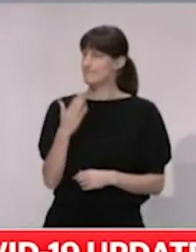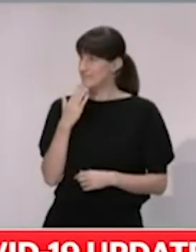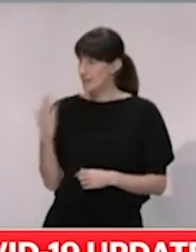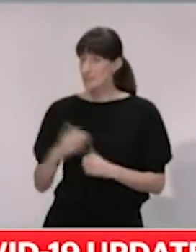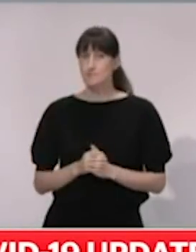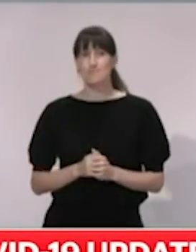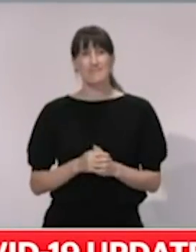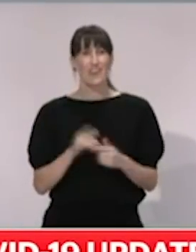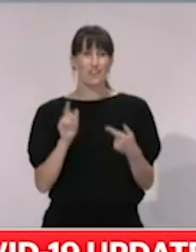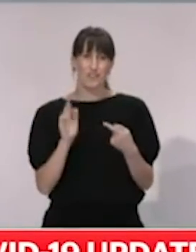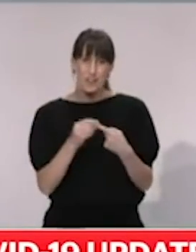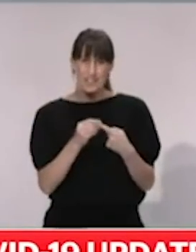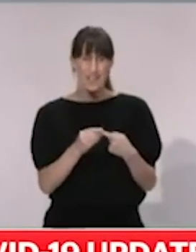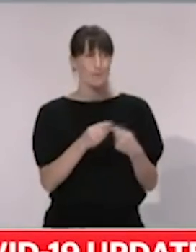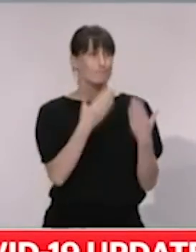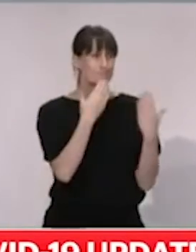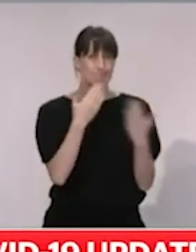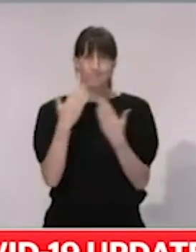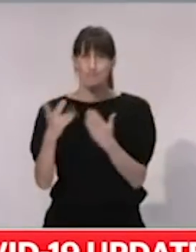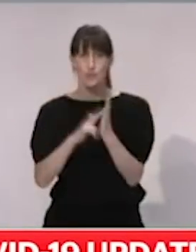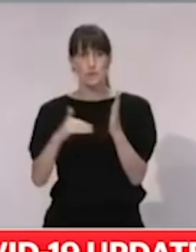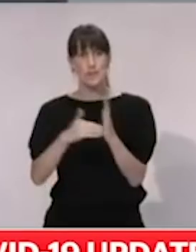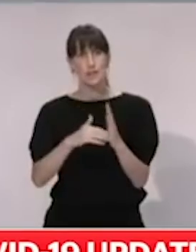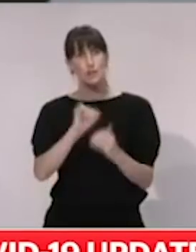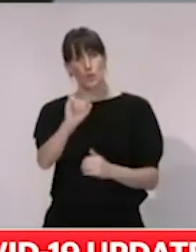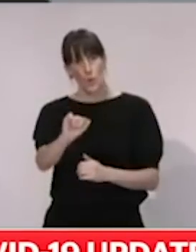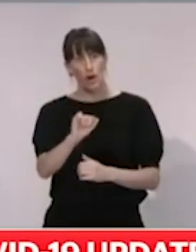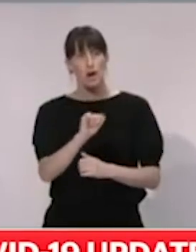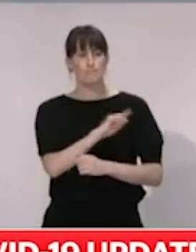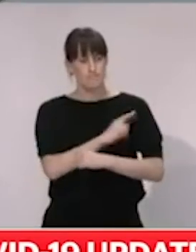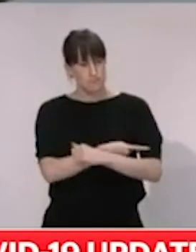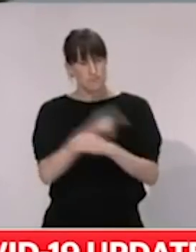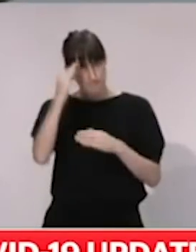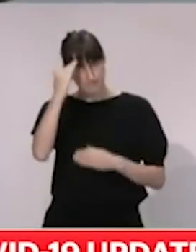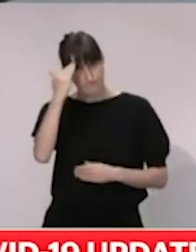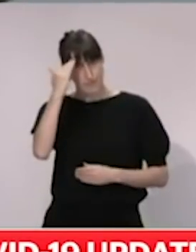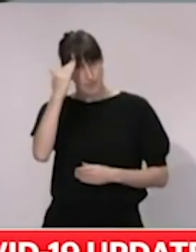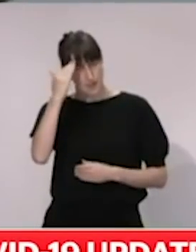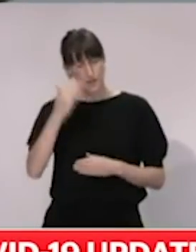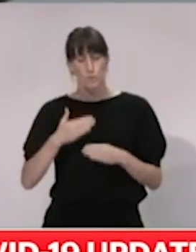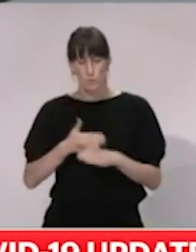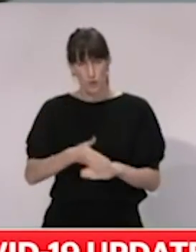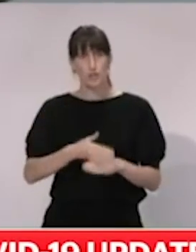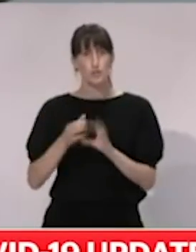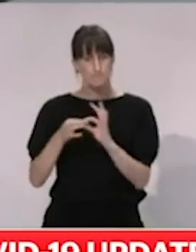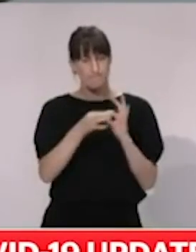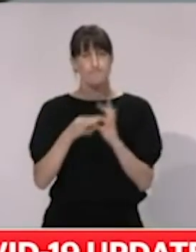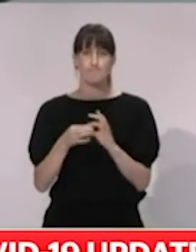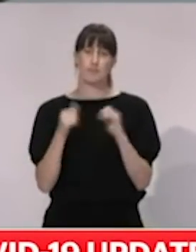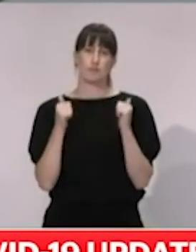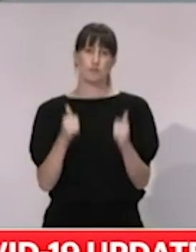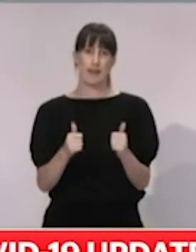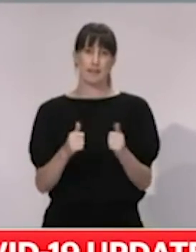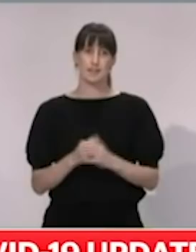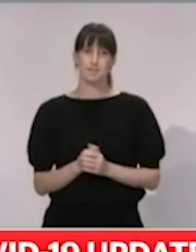effort and commitment from New Zealanders as we've moved into Alert Level 2. apart from an expected period of adjustment,